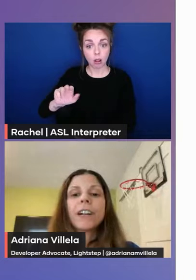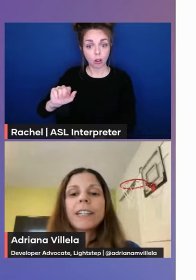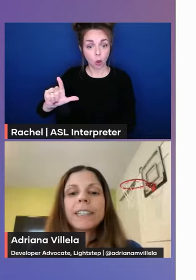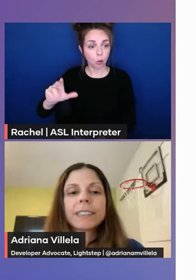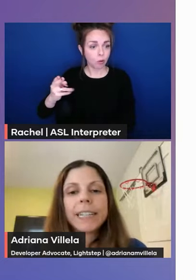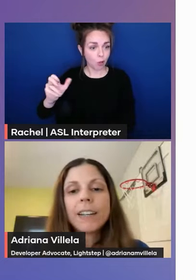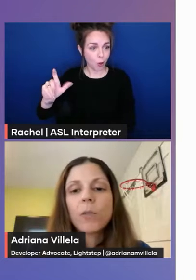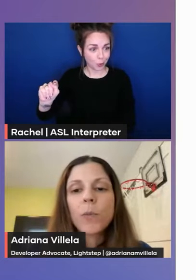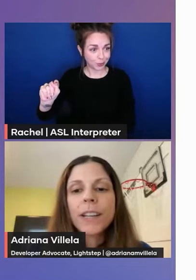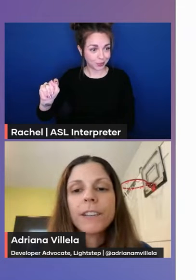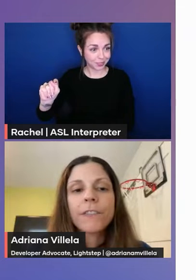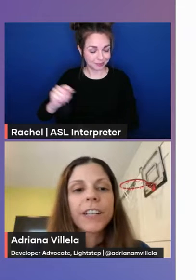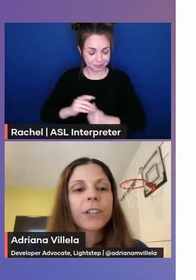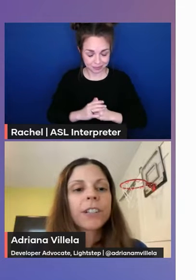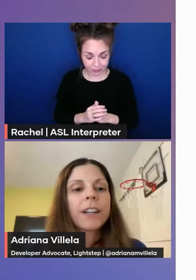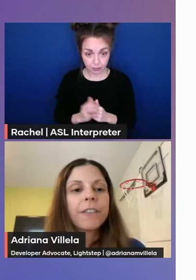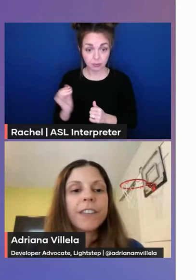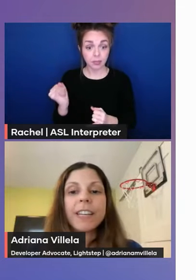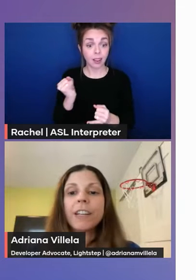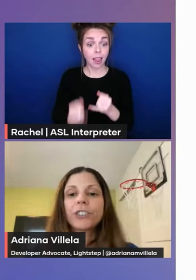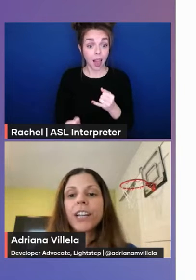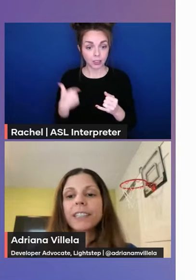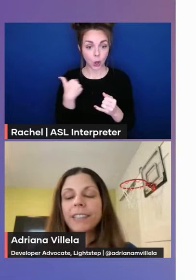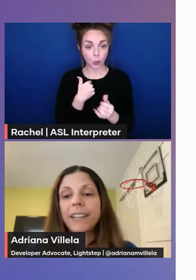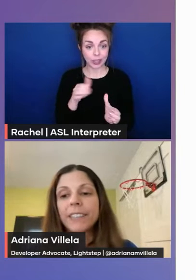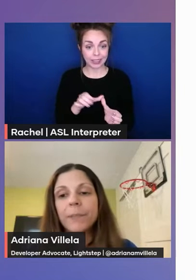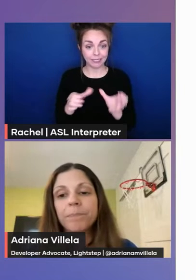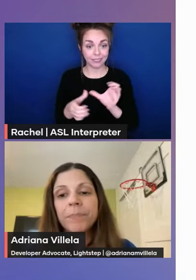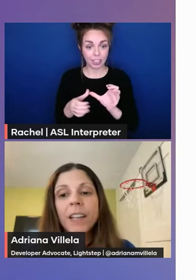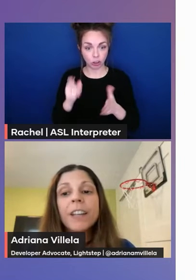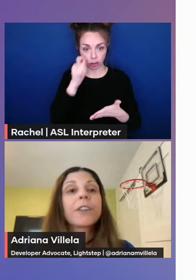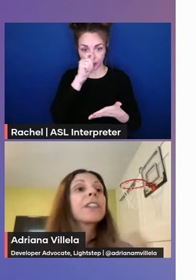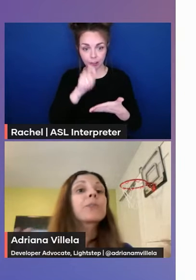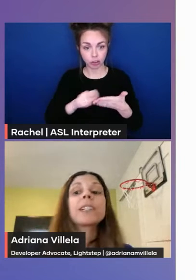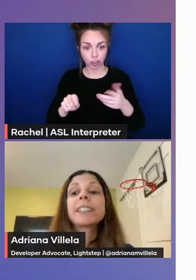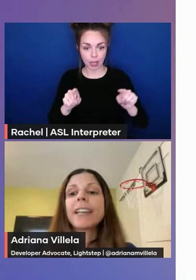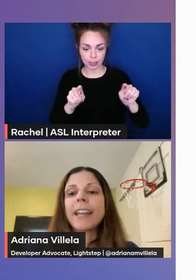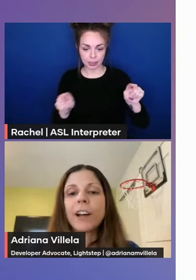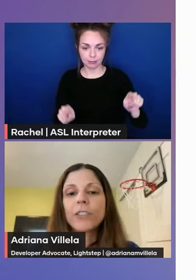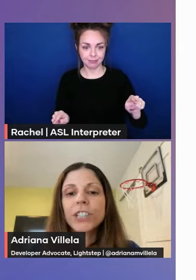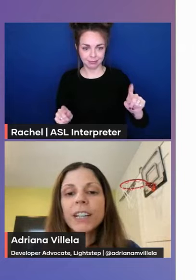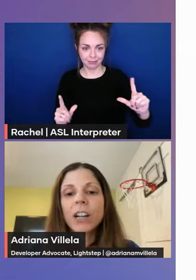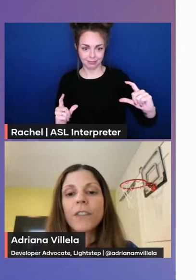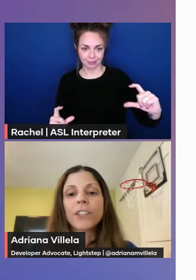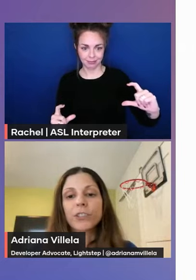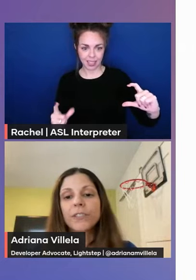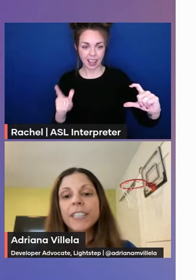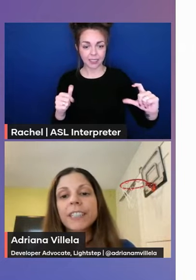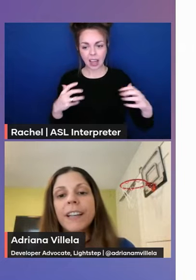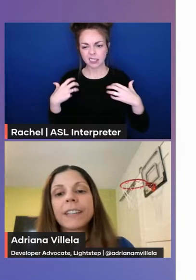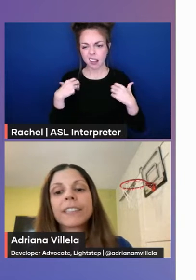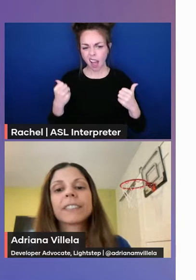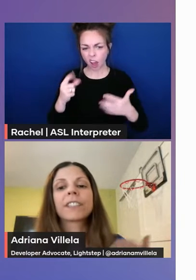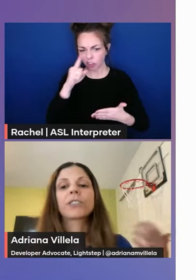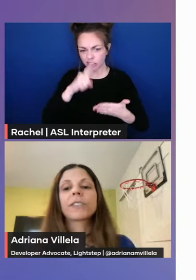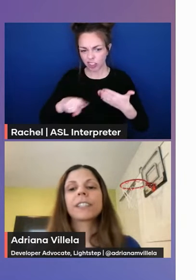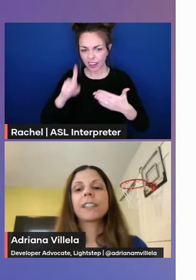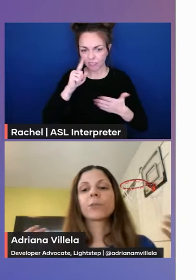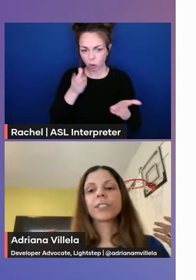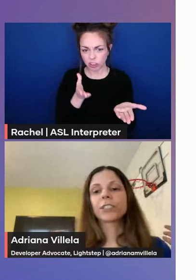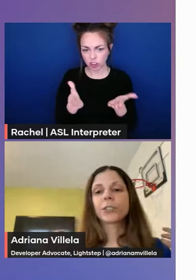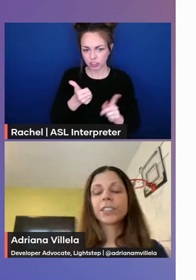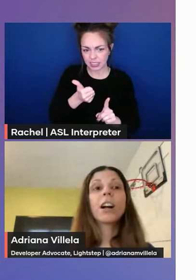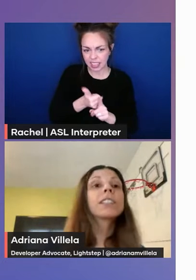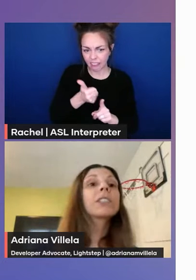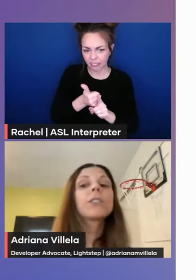And finally, we configure the check stanza. Now this runs a health check on the service, and since the service